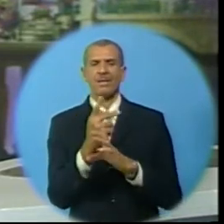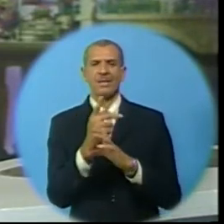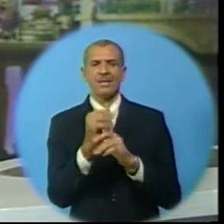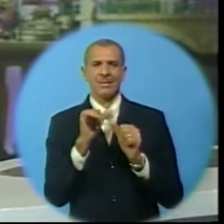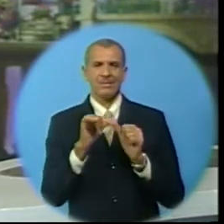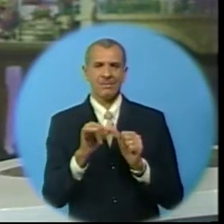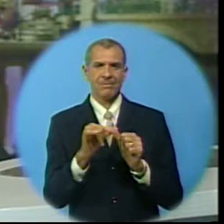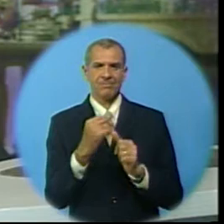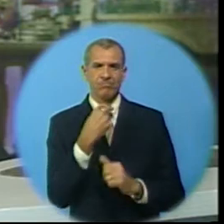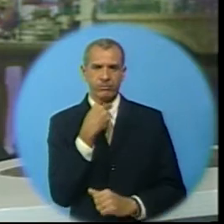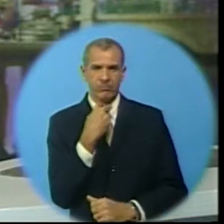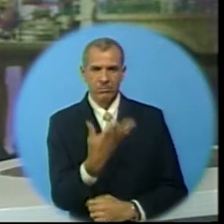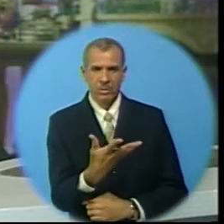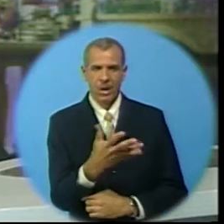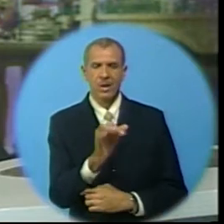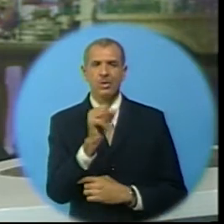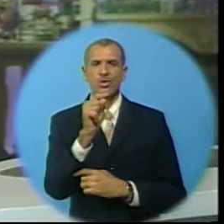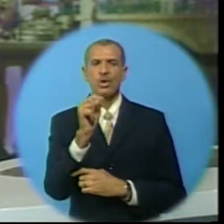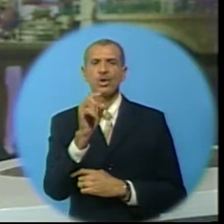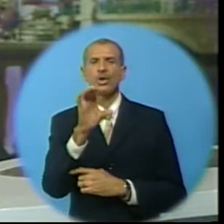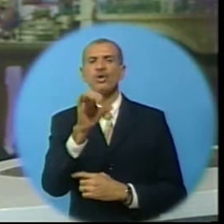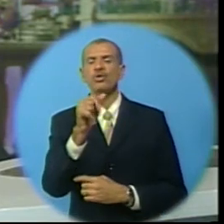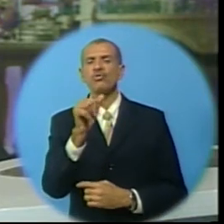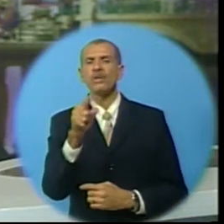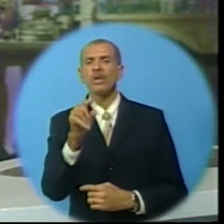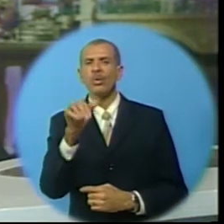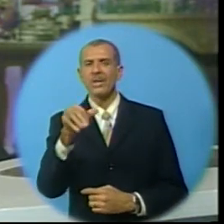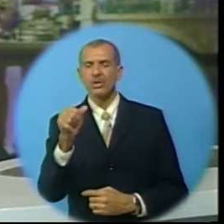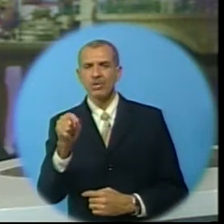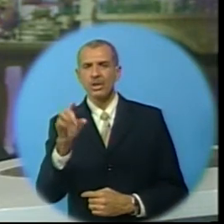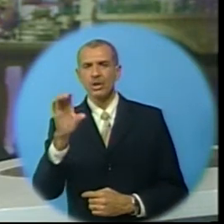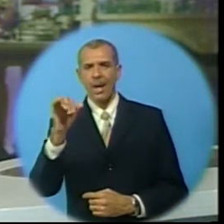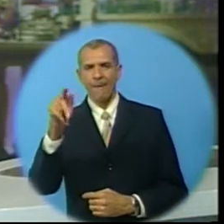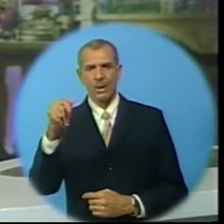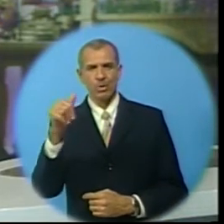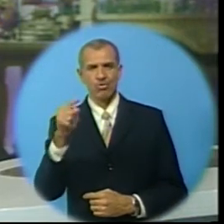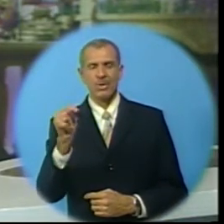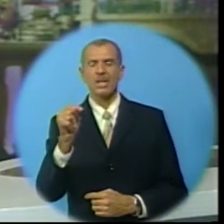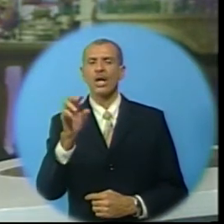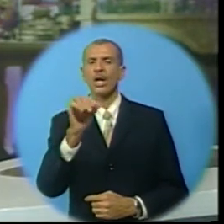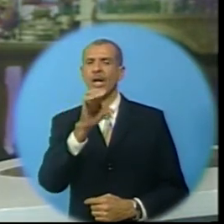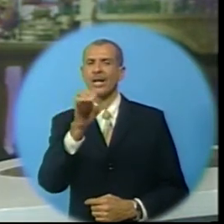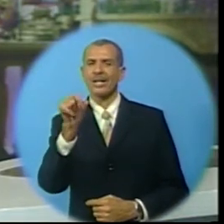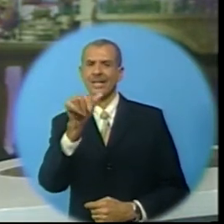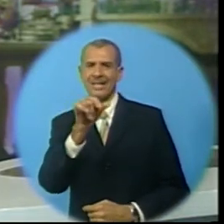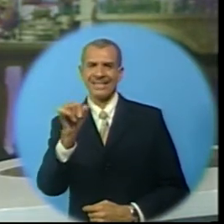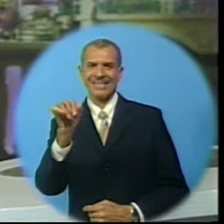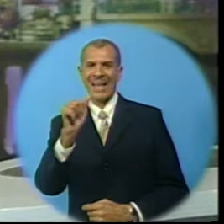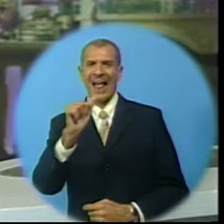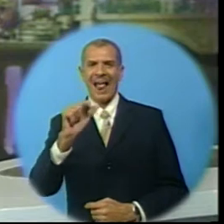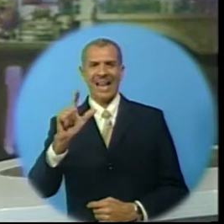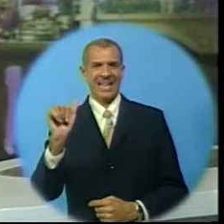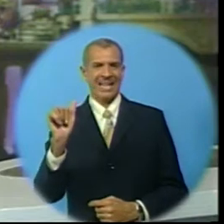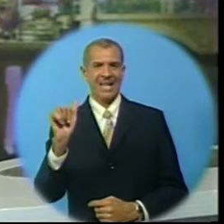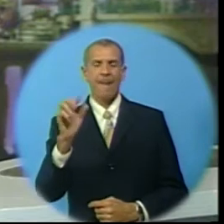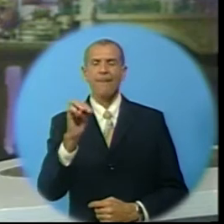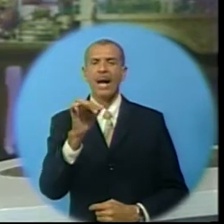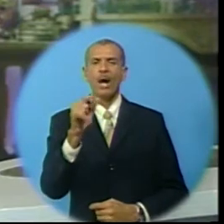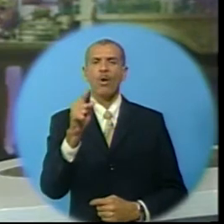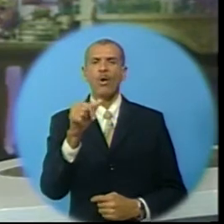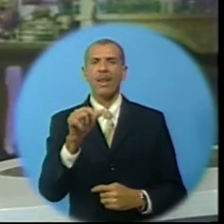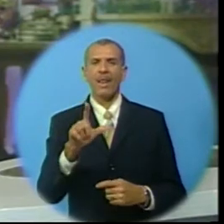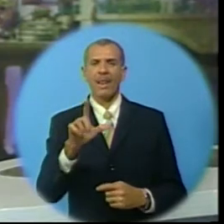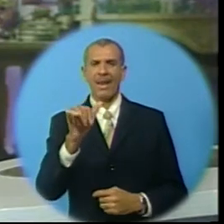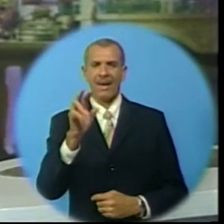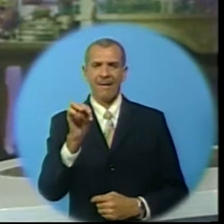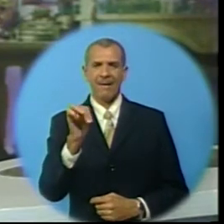stationary along Church Street, Queen Street, Chapel Street, Goodings Alley, Mango Lane, Major Walk